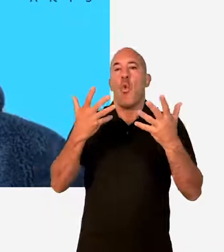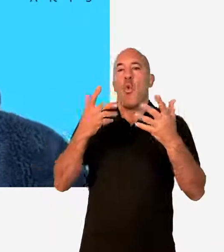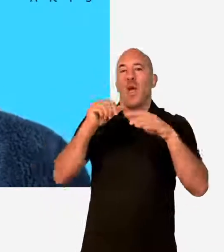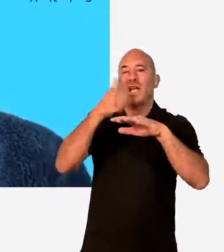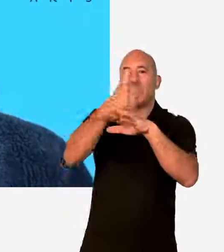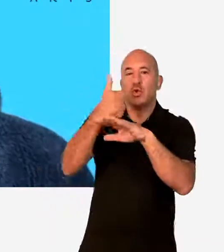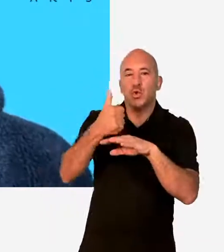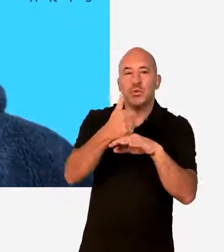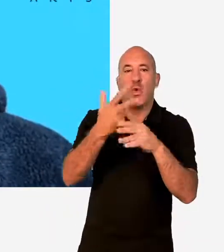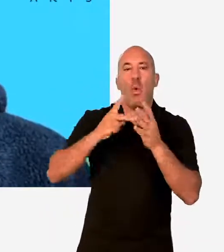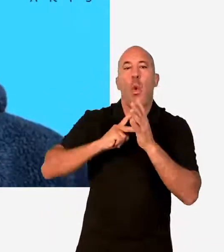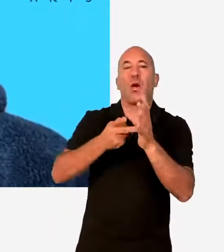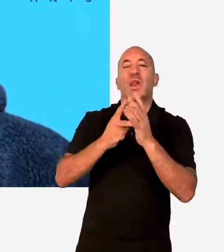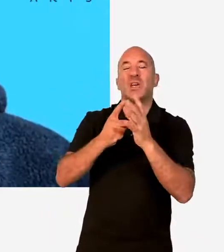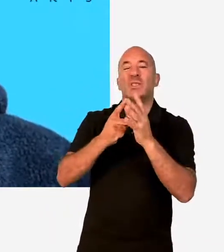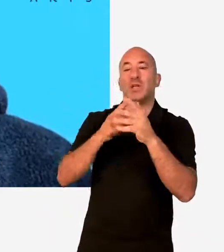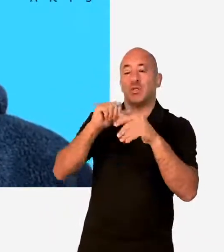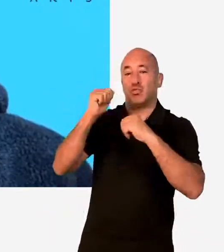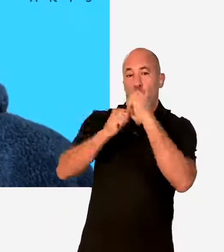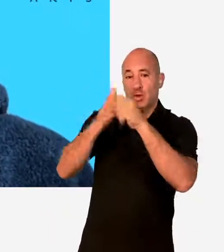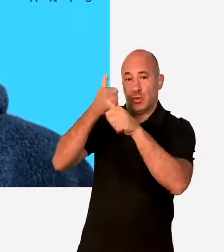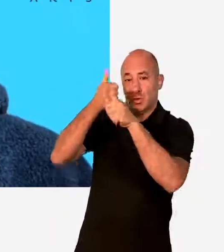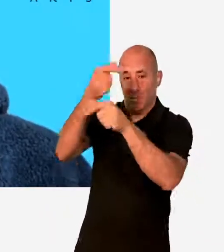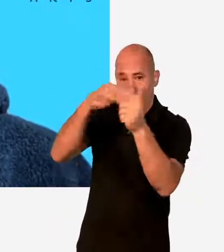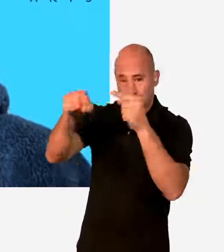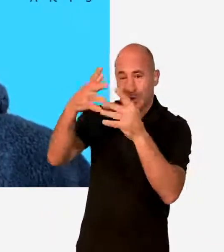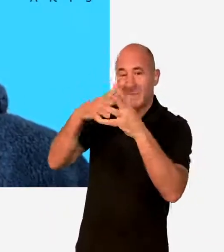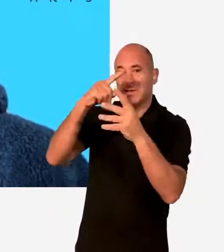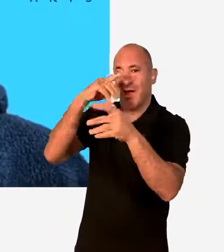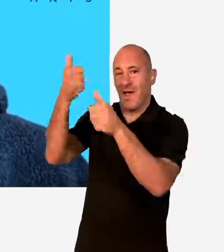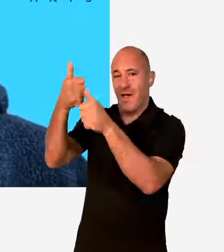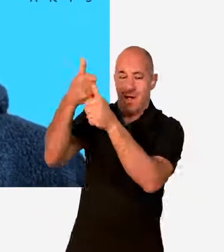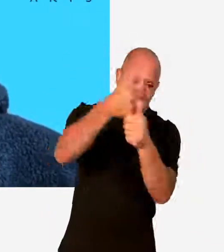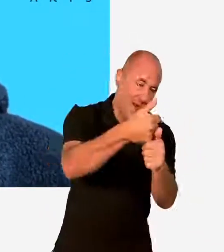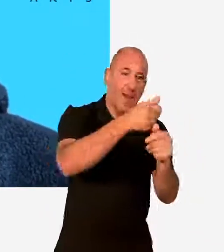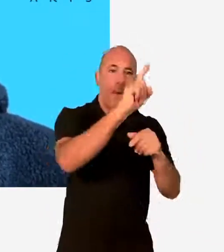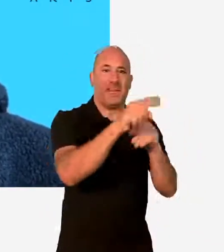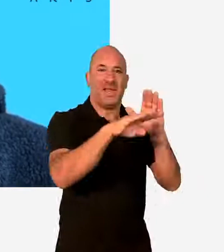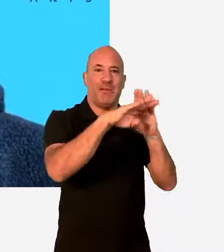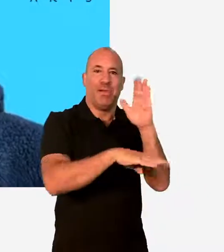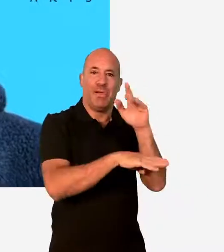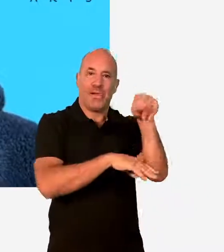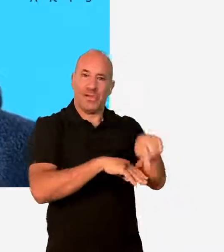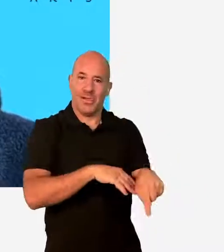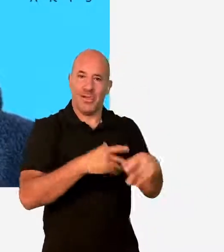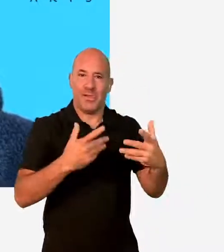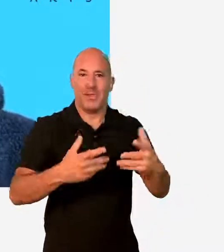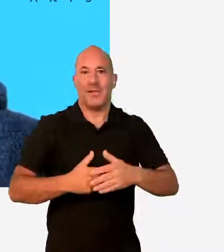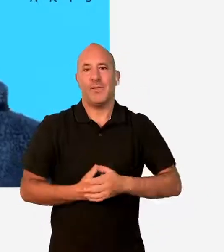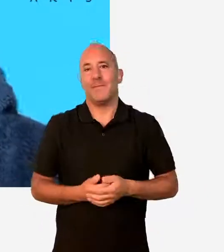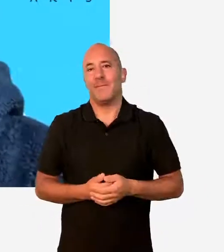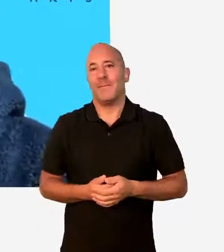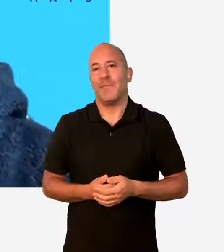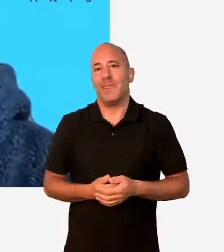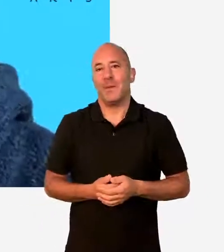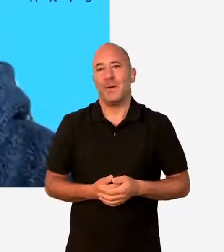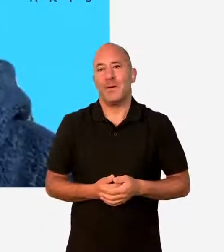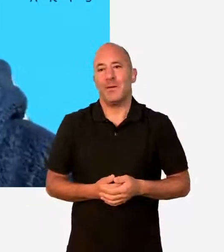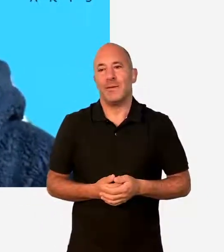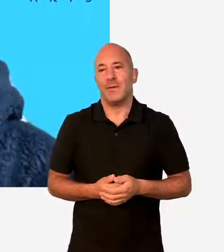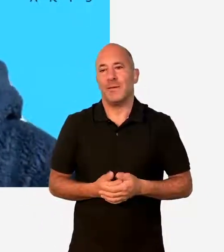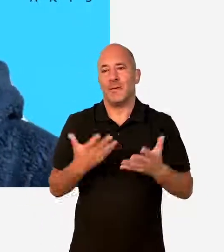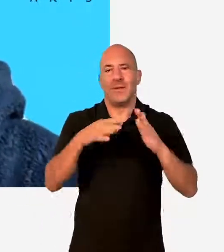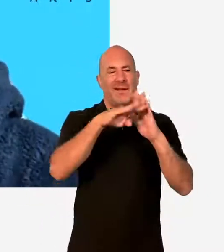that could support these artists, or institutions or organizations that can in turn